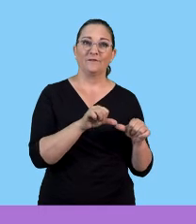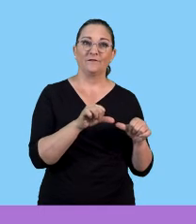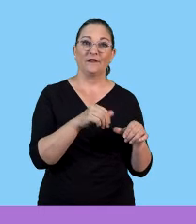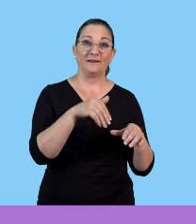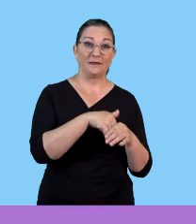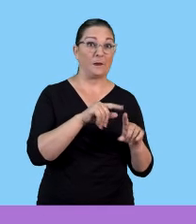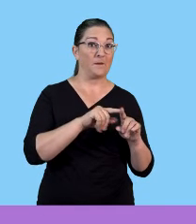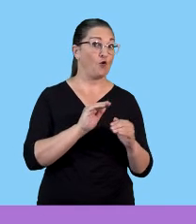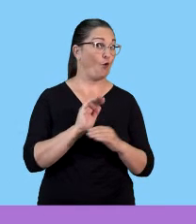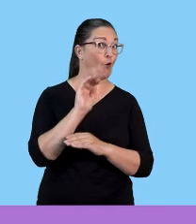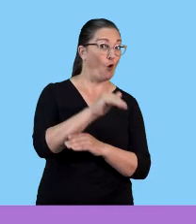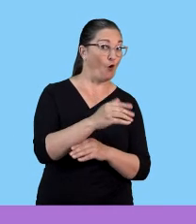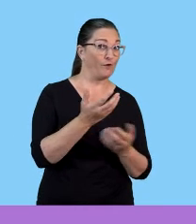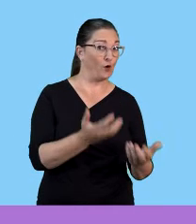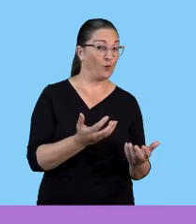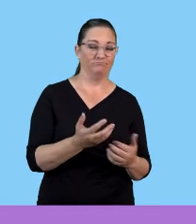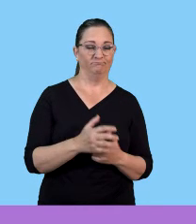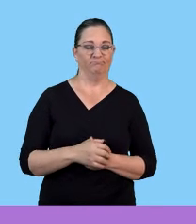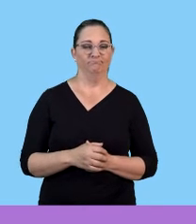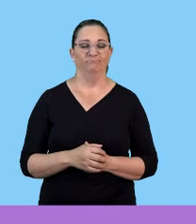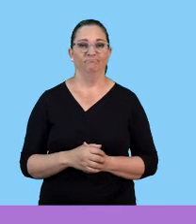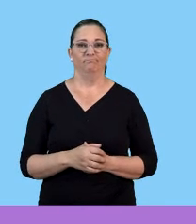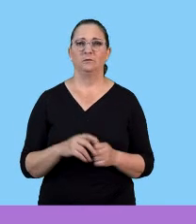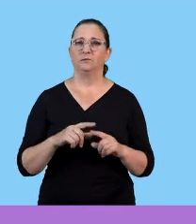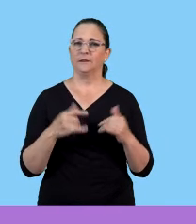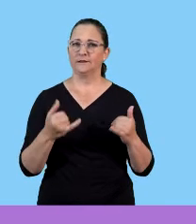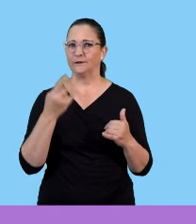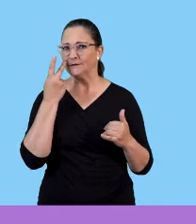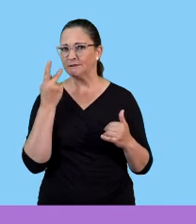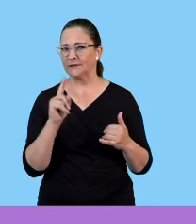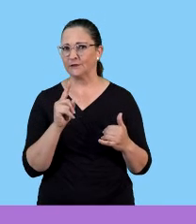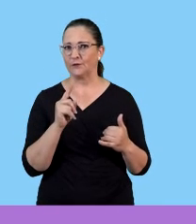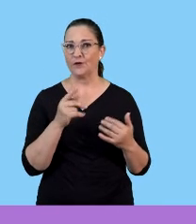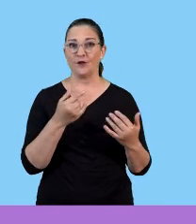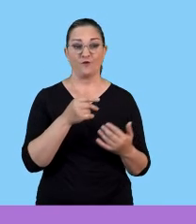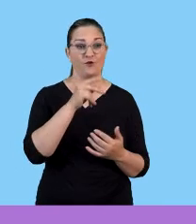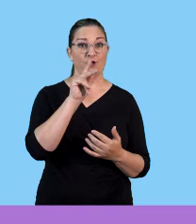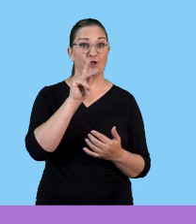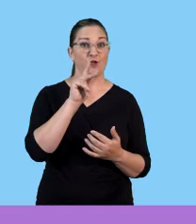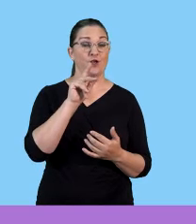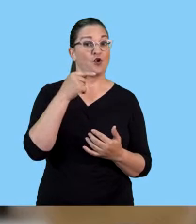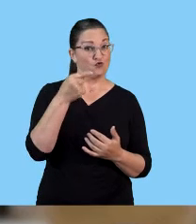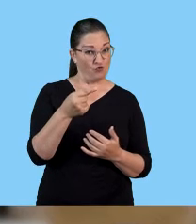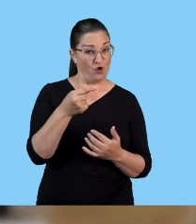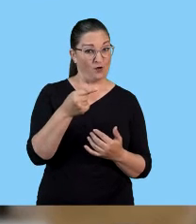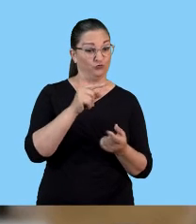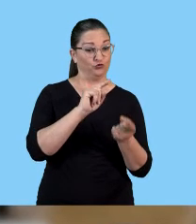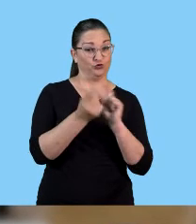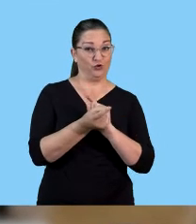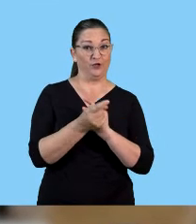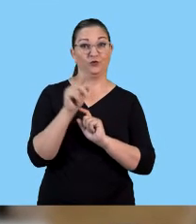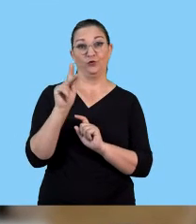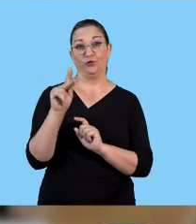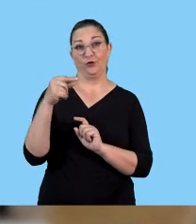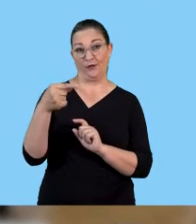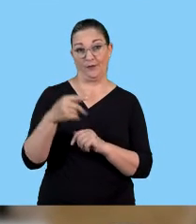without exceeding the weight limit? So in this case, we've got to convert from grams to kilograms. That's the